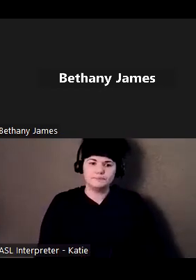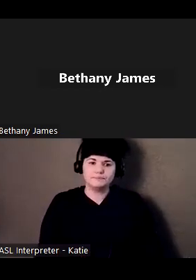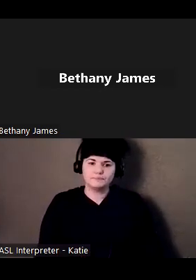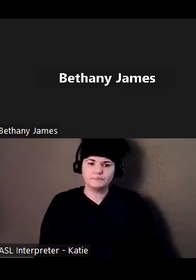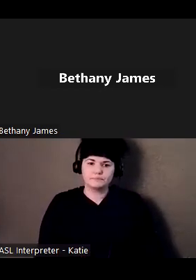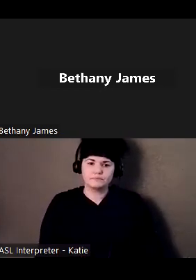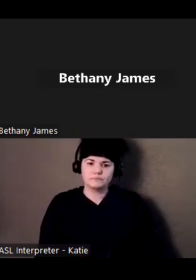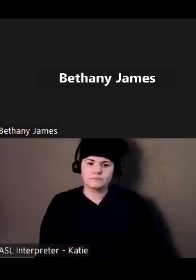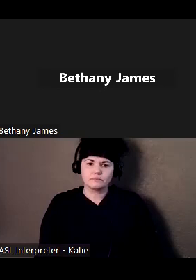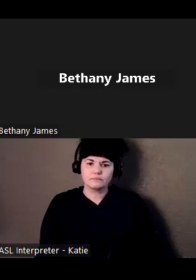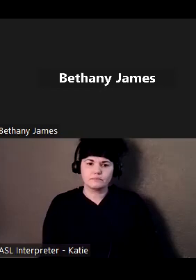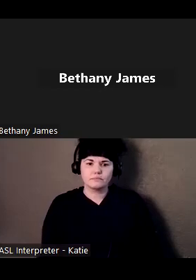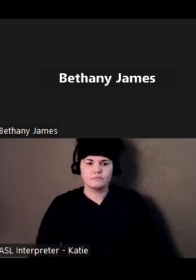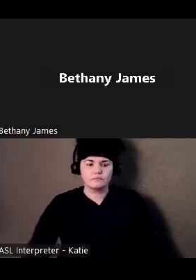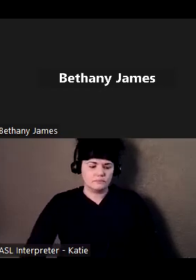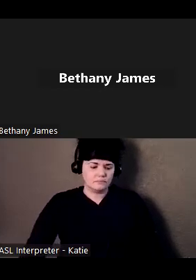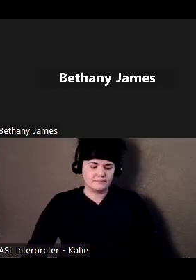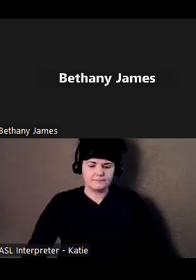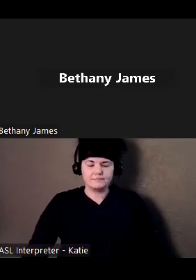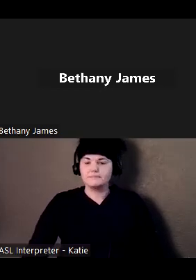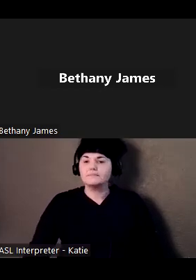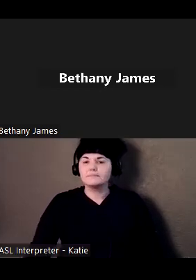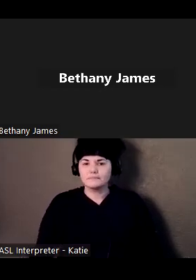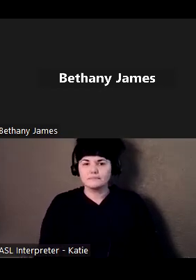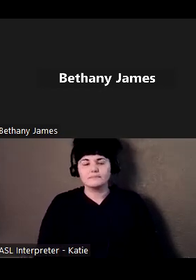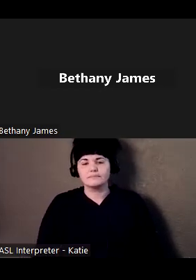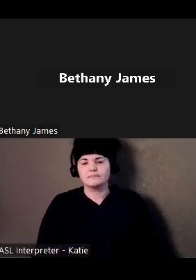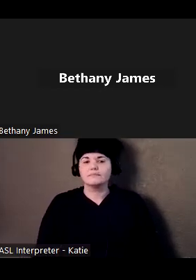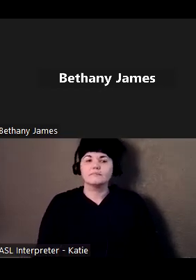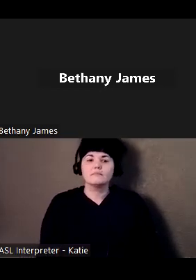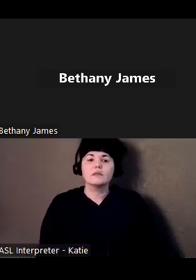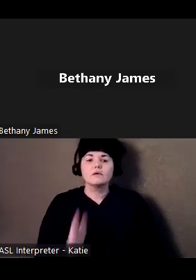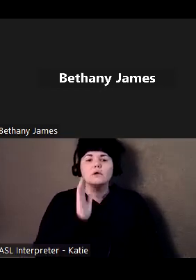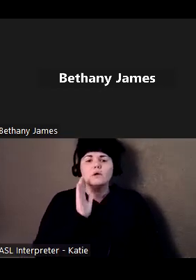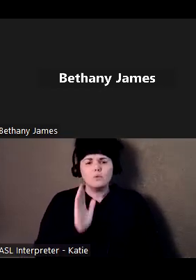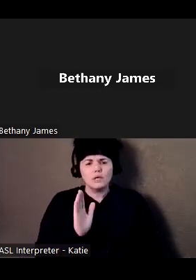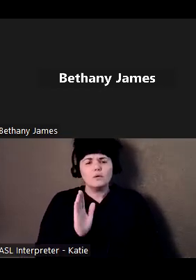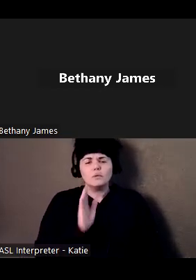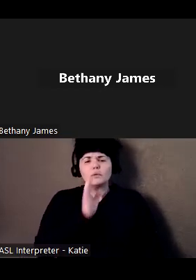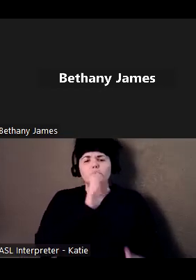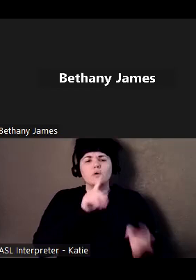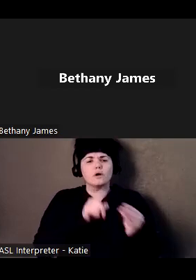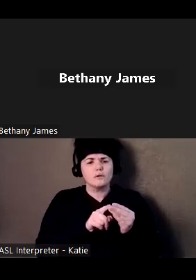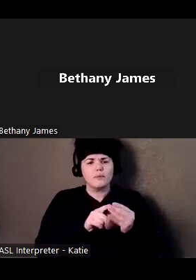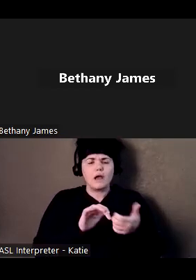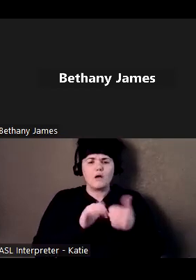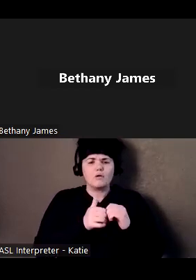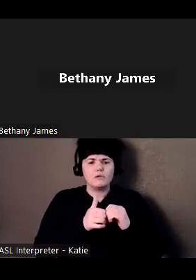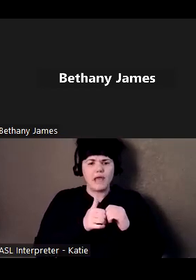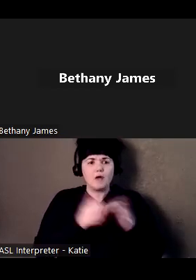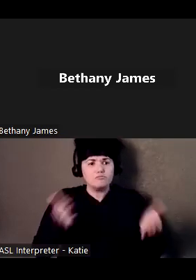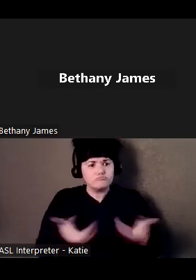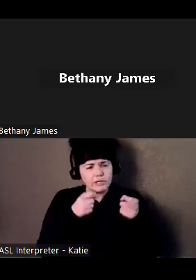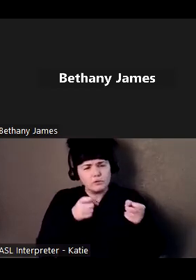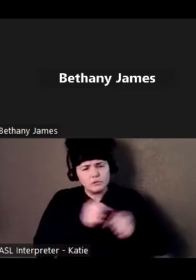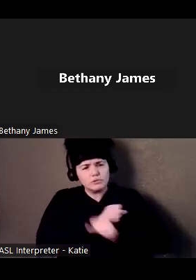We'll revisit the importance of promoting resilience and self-efficacy, and time permitting, talk a bit